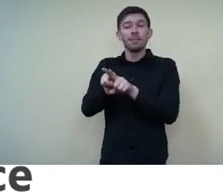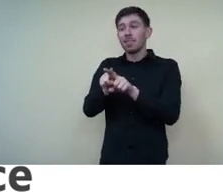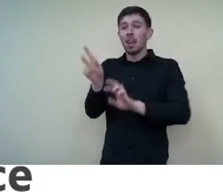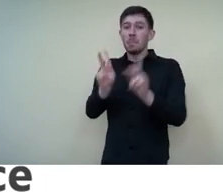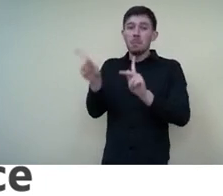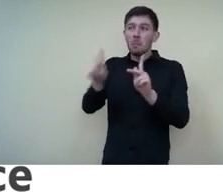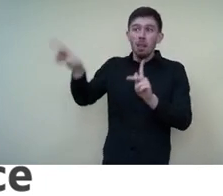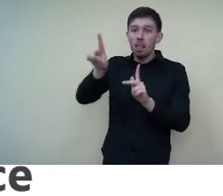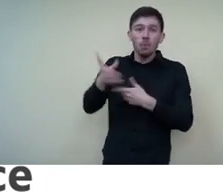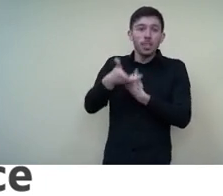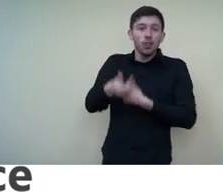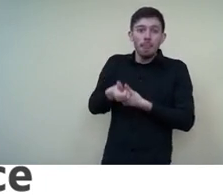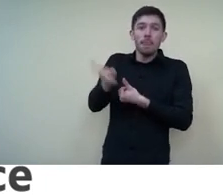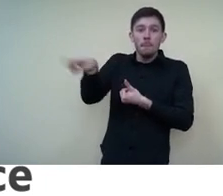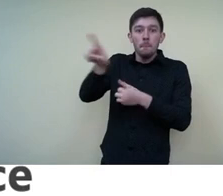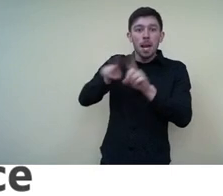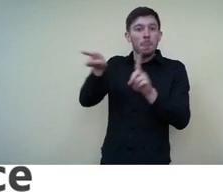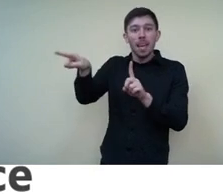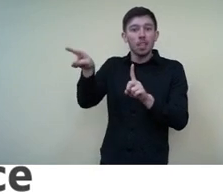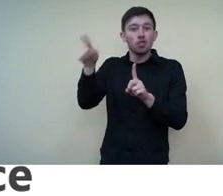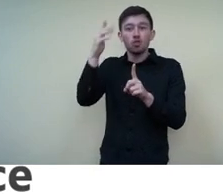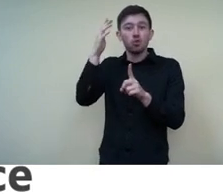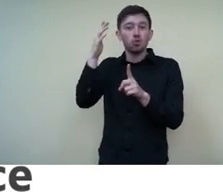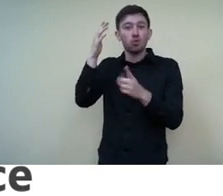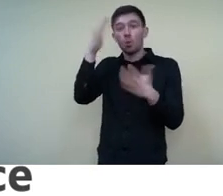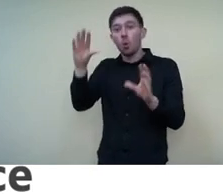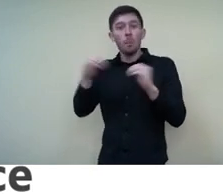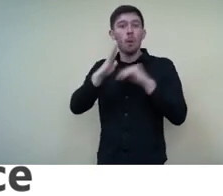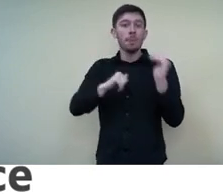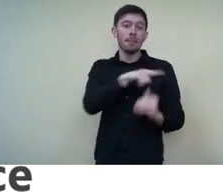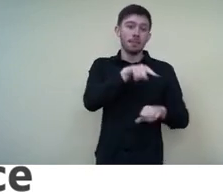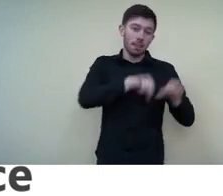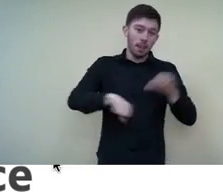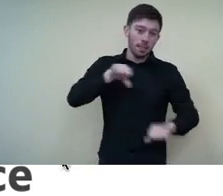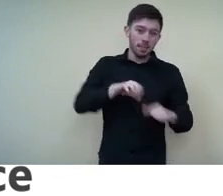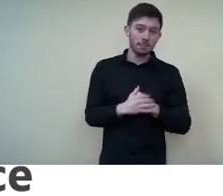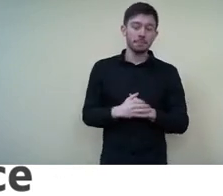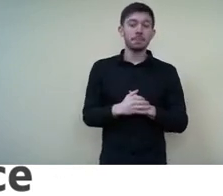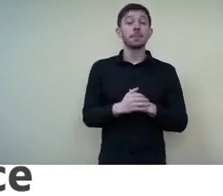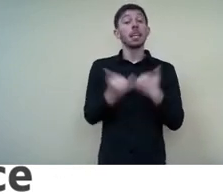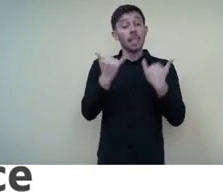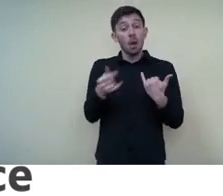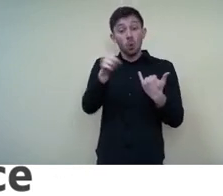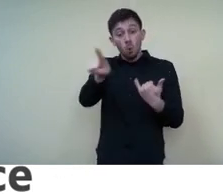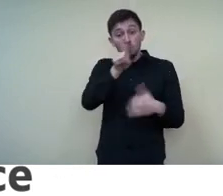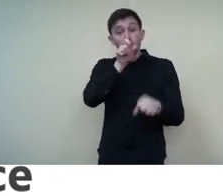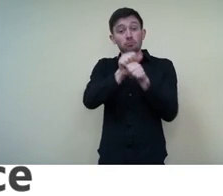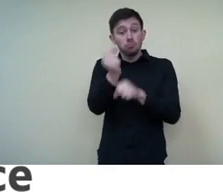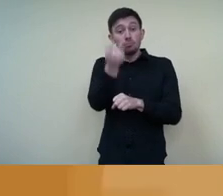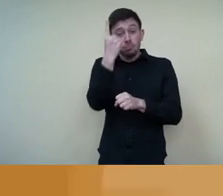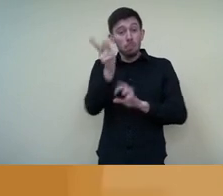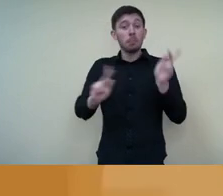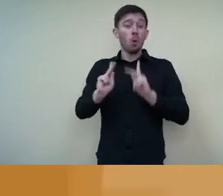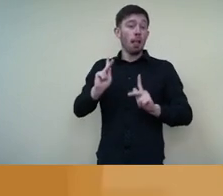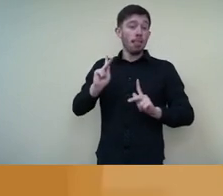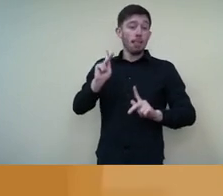better or believe that they know better than actual scientific officials or medical officials. Now that you understand that people are hesitant,